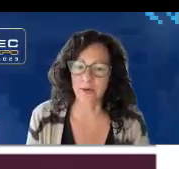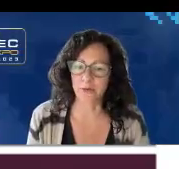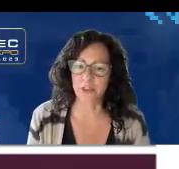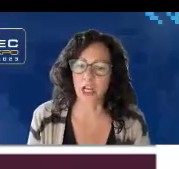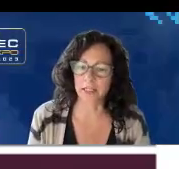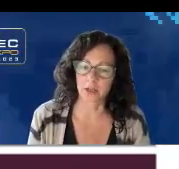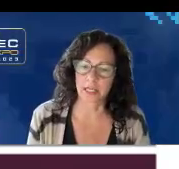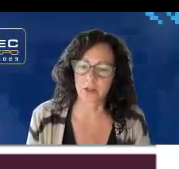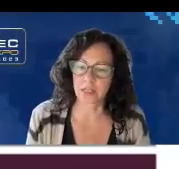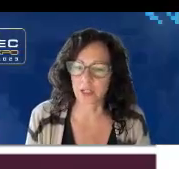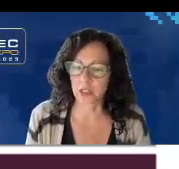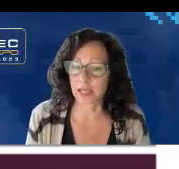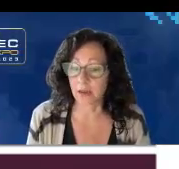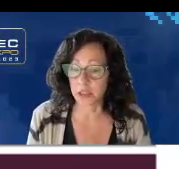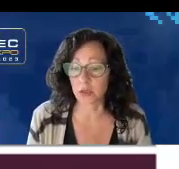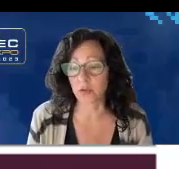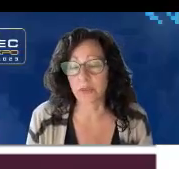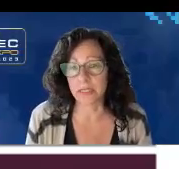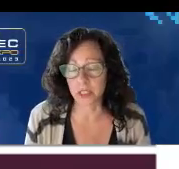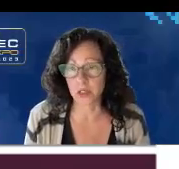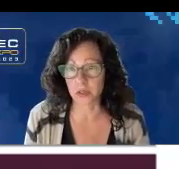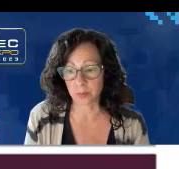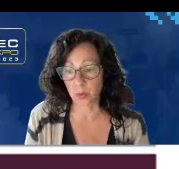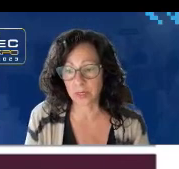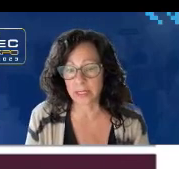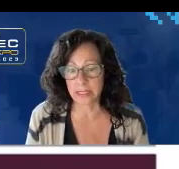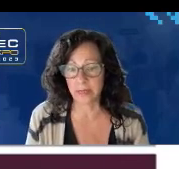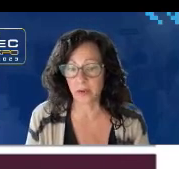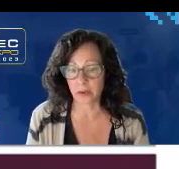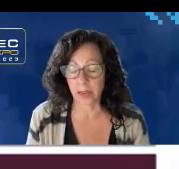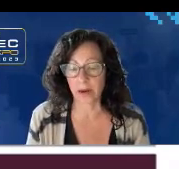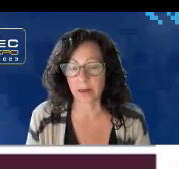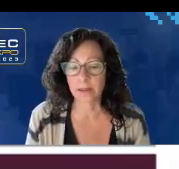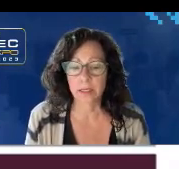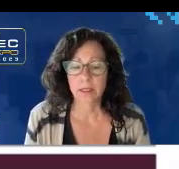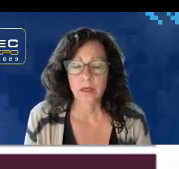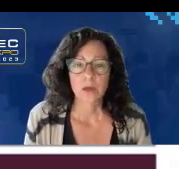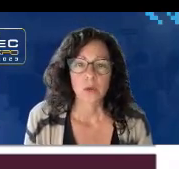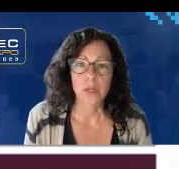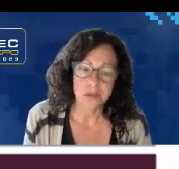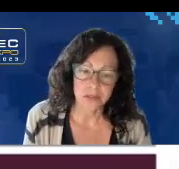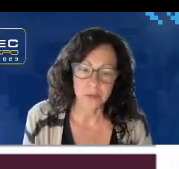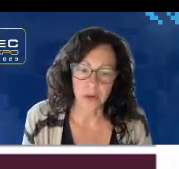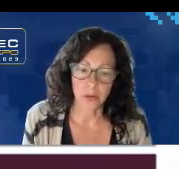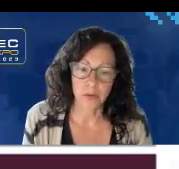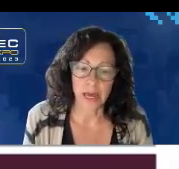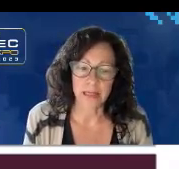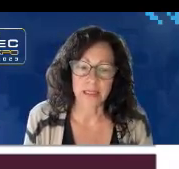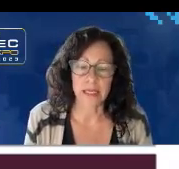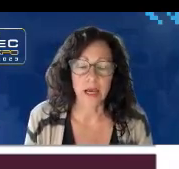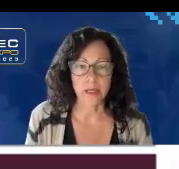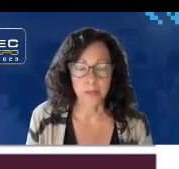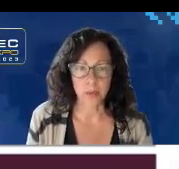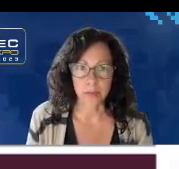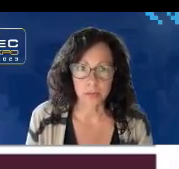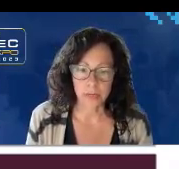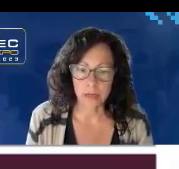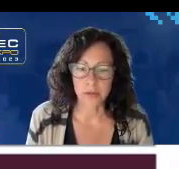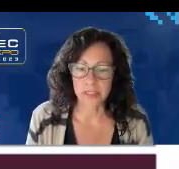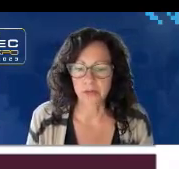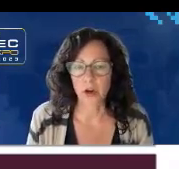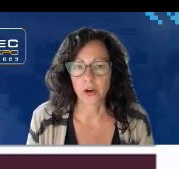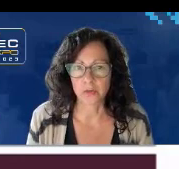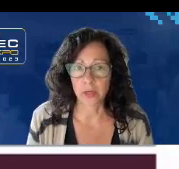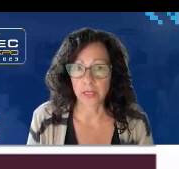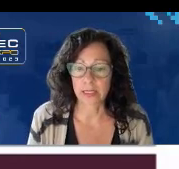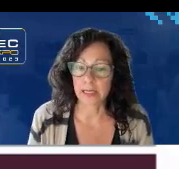77% of childcare centers actually have children with additional support needs in their care. We also know that the unemployment rate